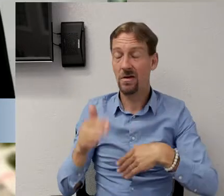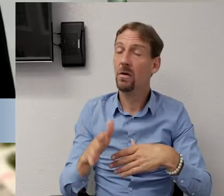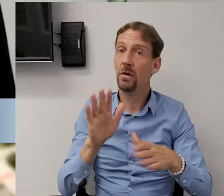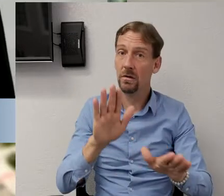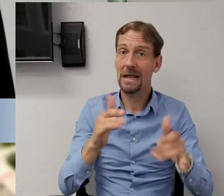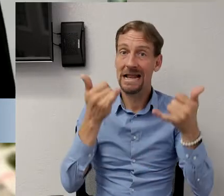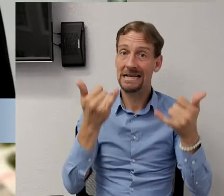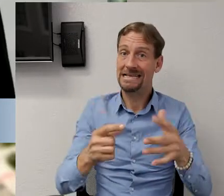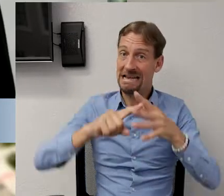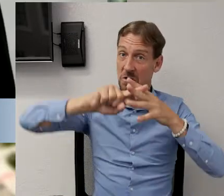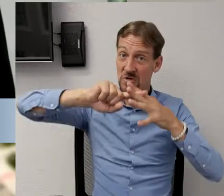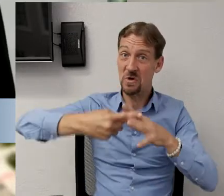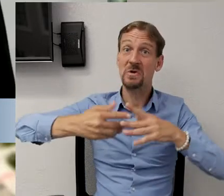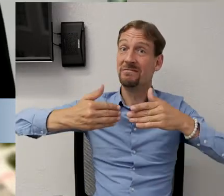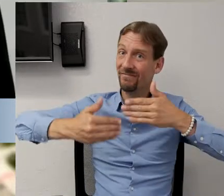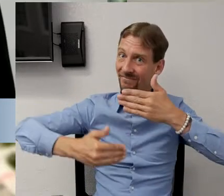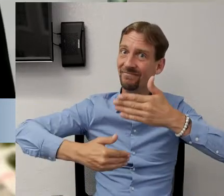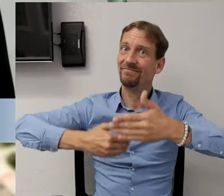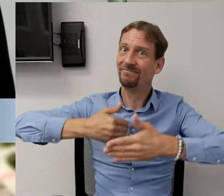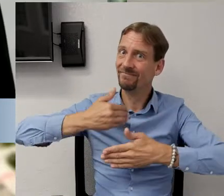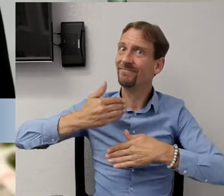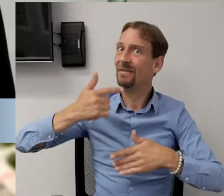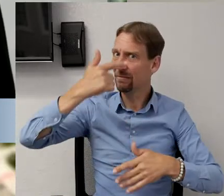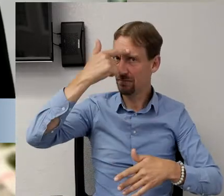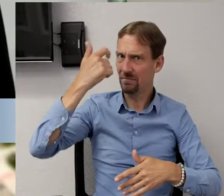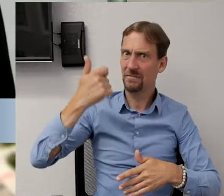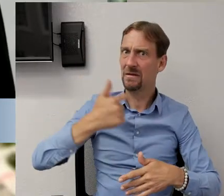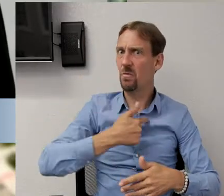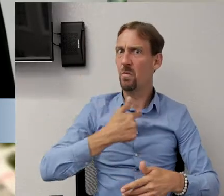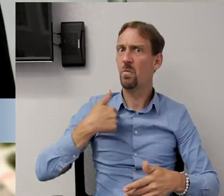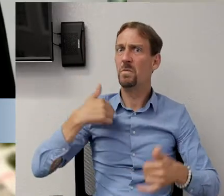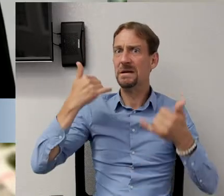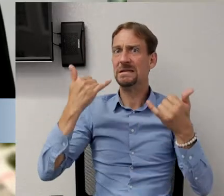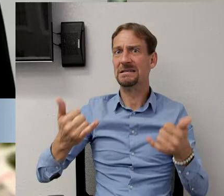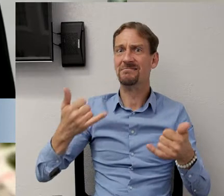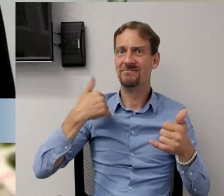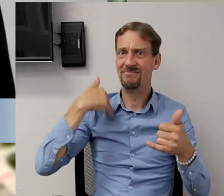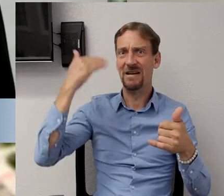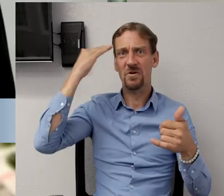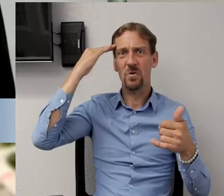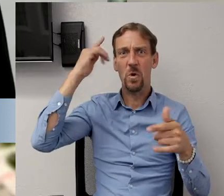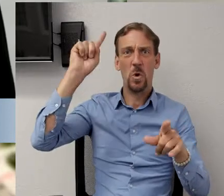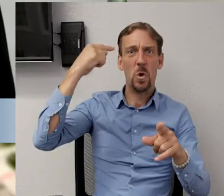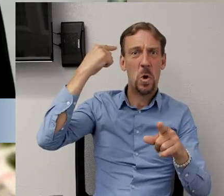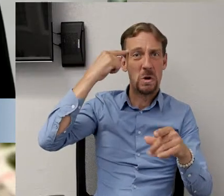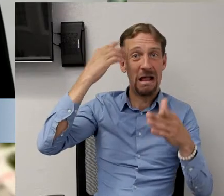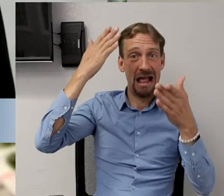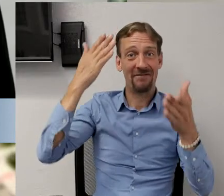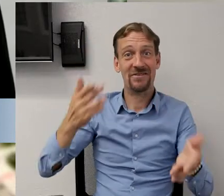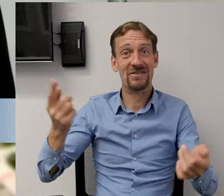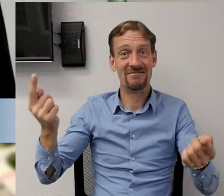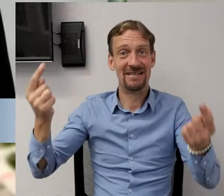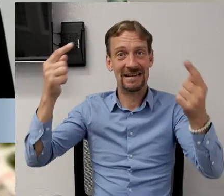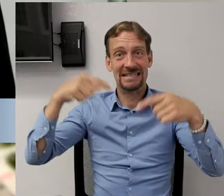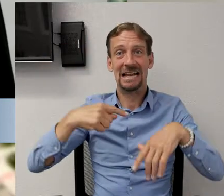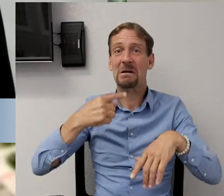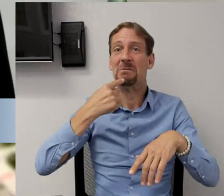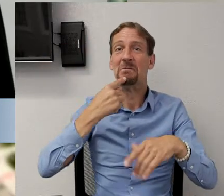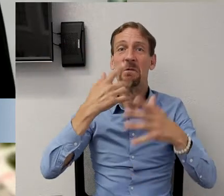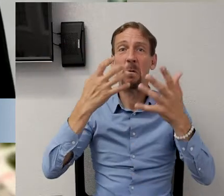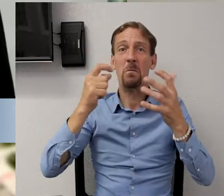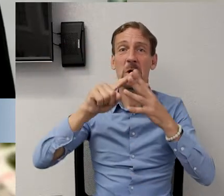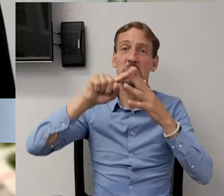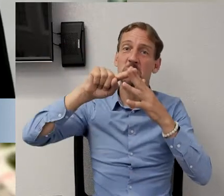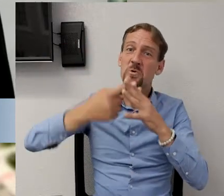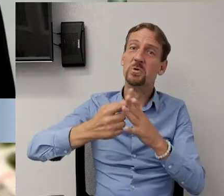now starting because we're still, I know the governor came out about starting back up surgery, but then he